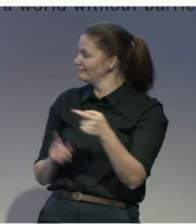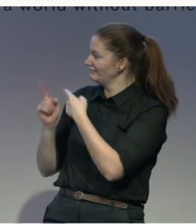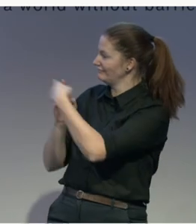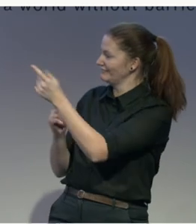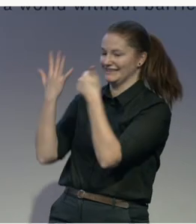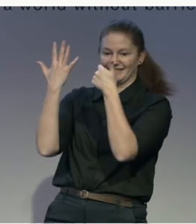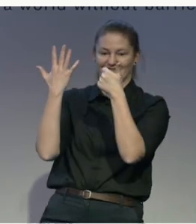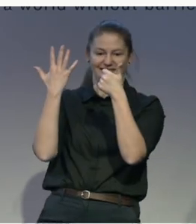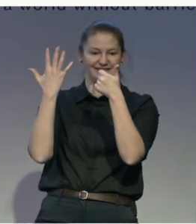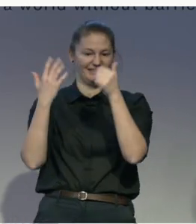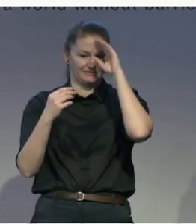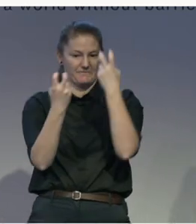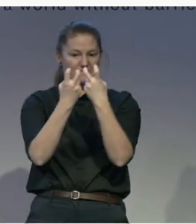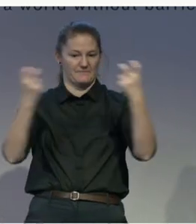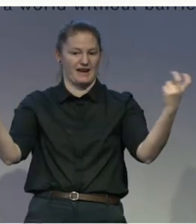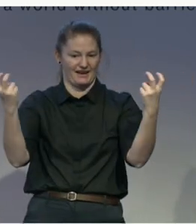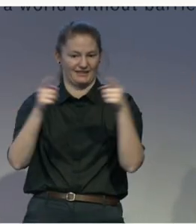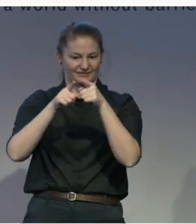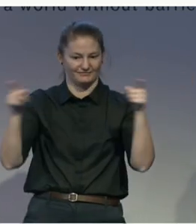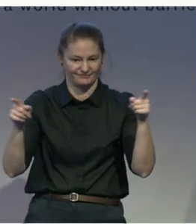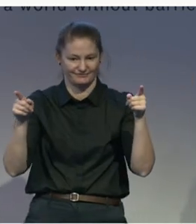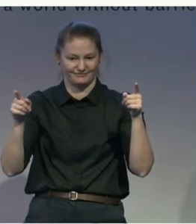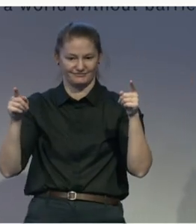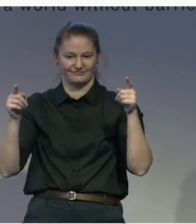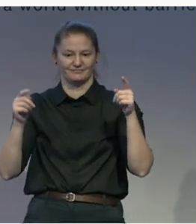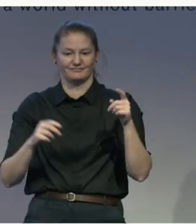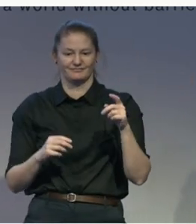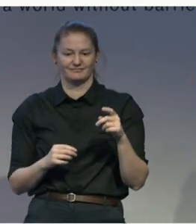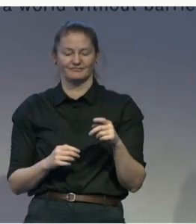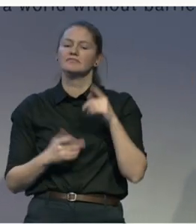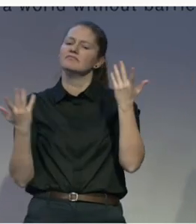your organizations and what do you do to empower women with disabilities?